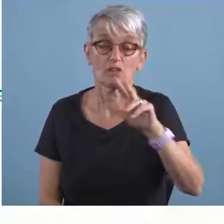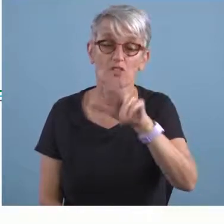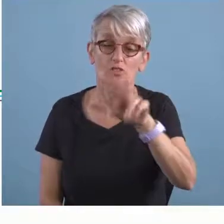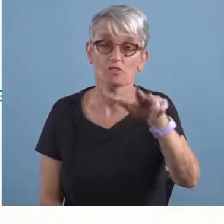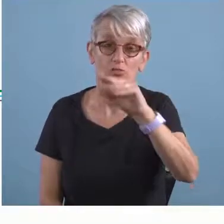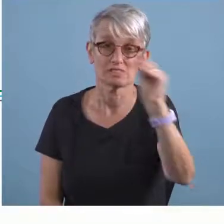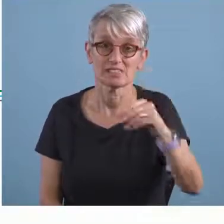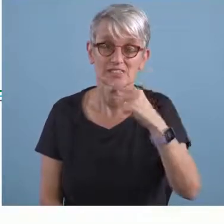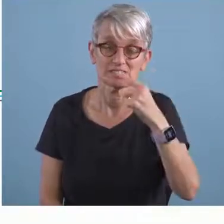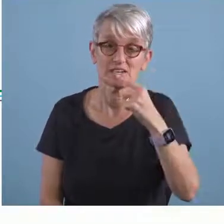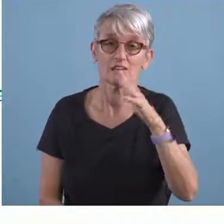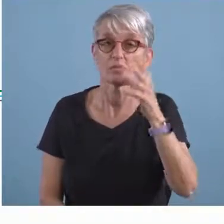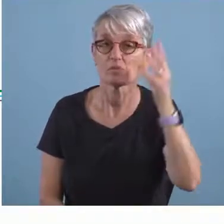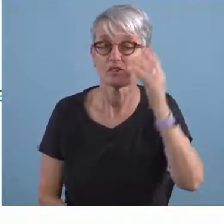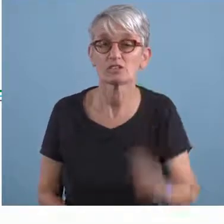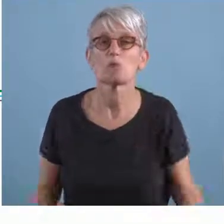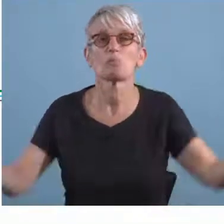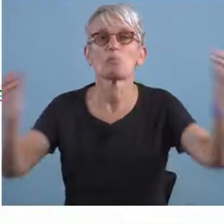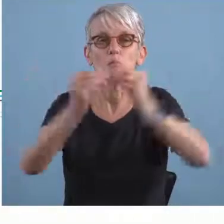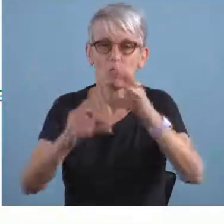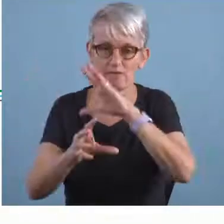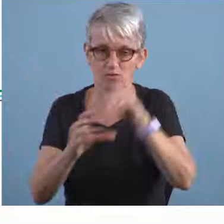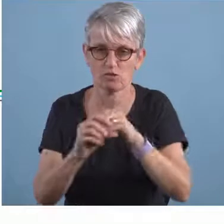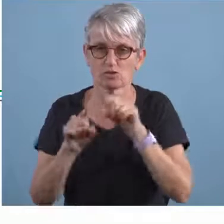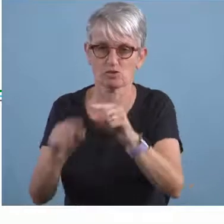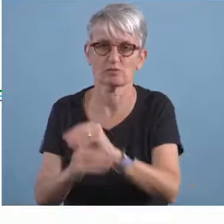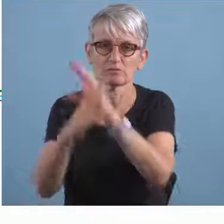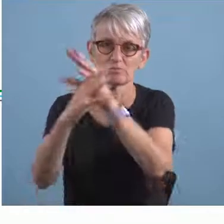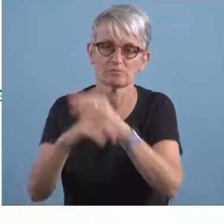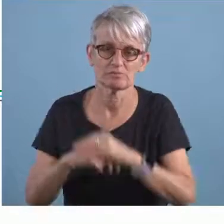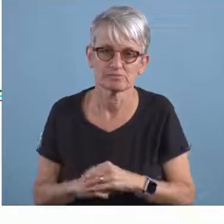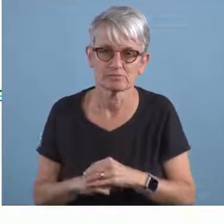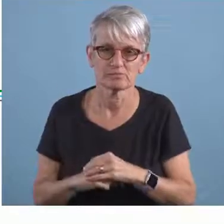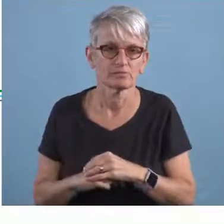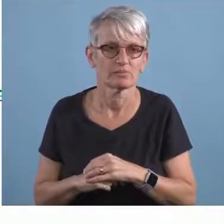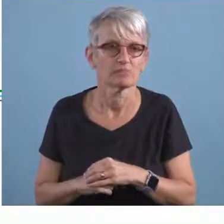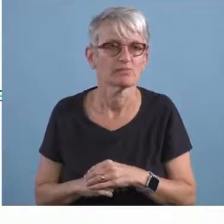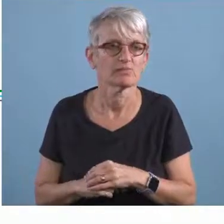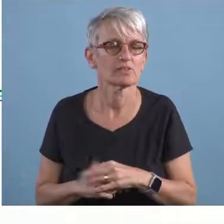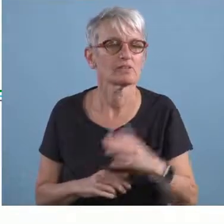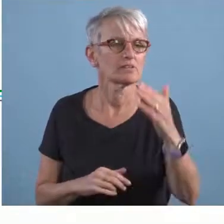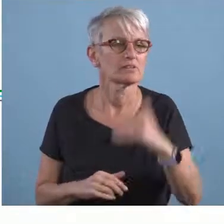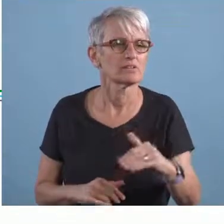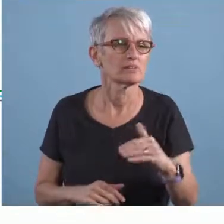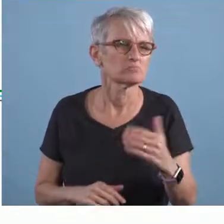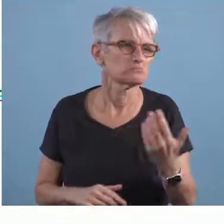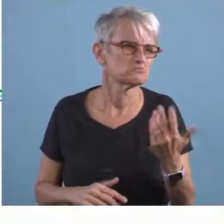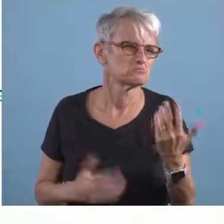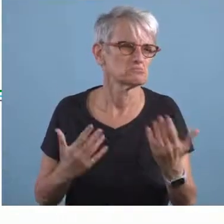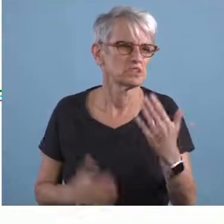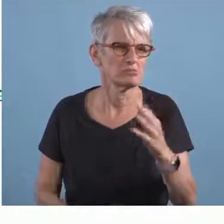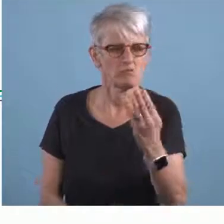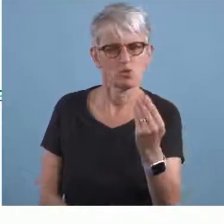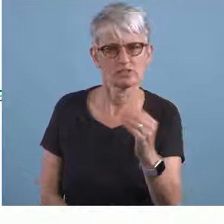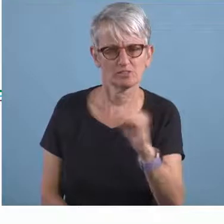33% say that the parents were more involved in the telepractice condition. And then we have about